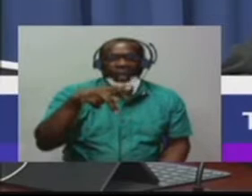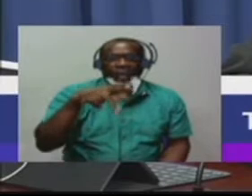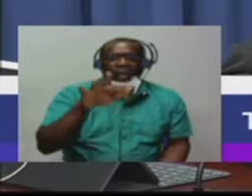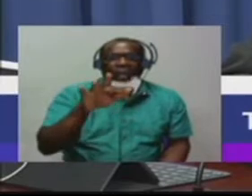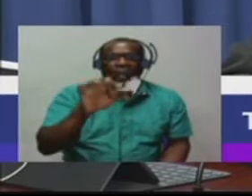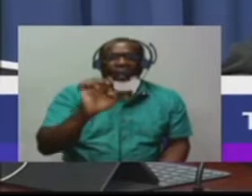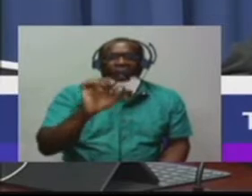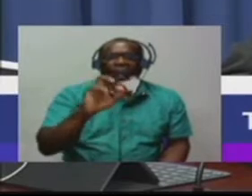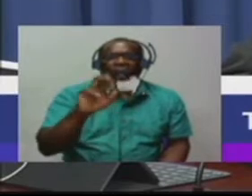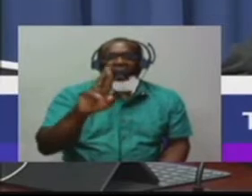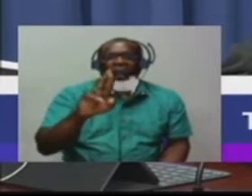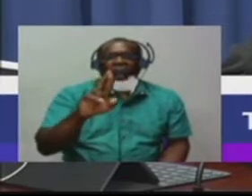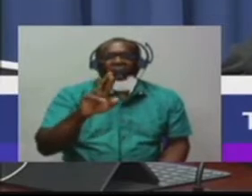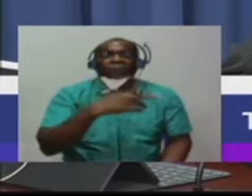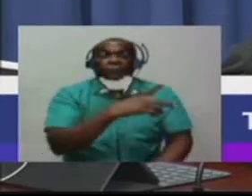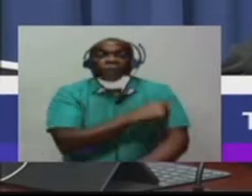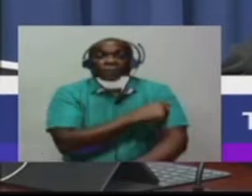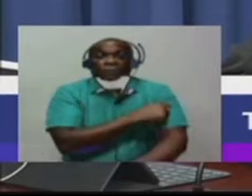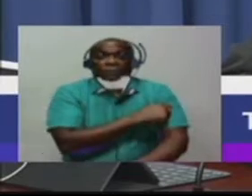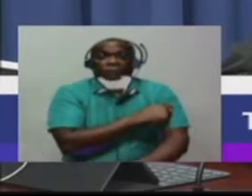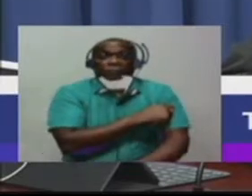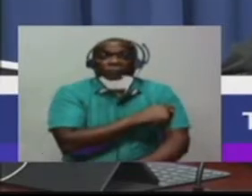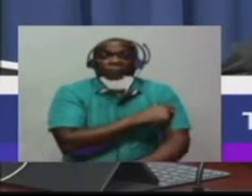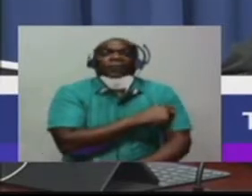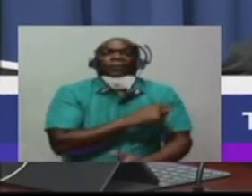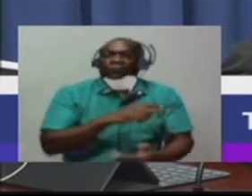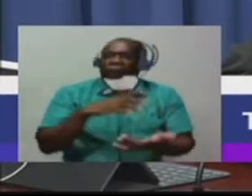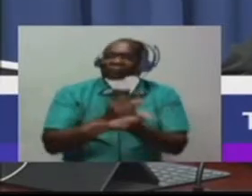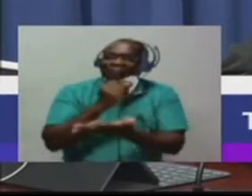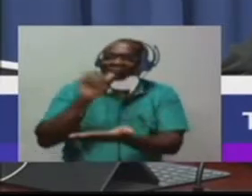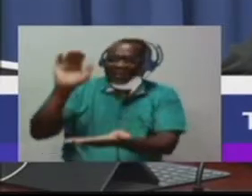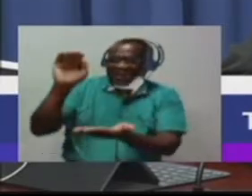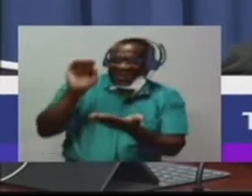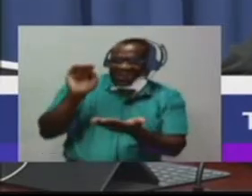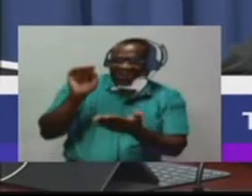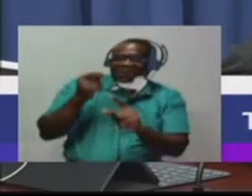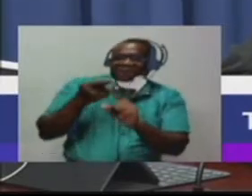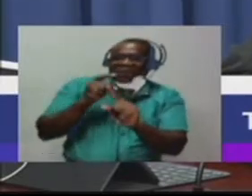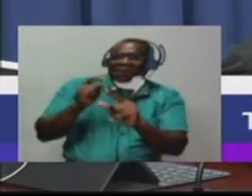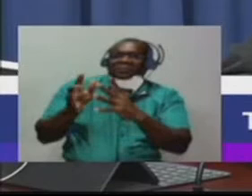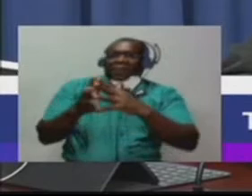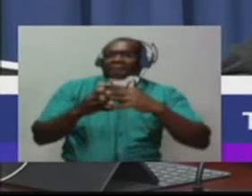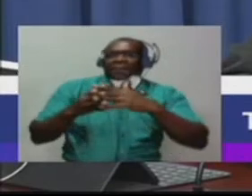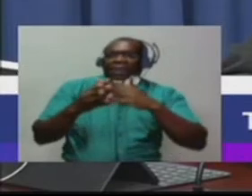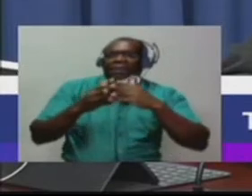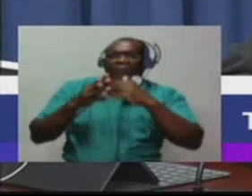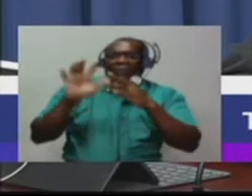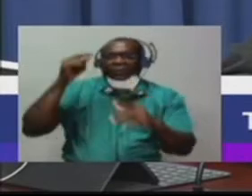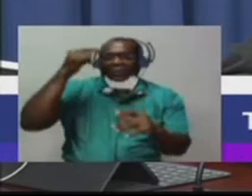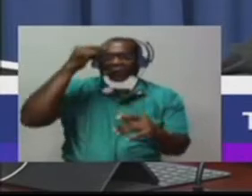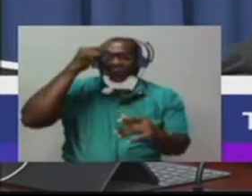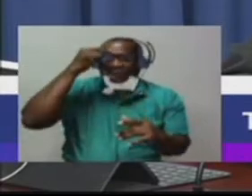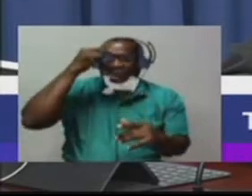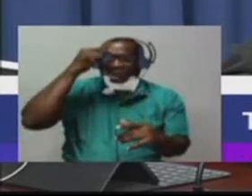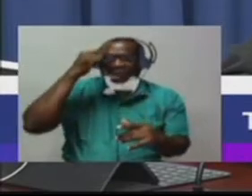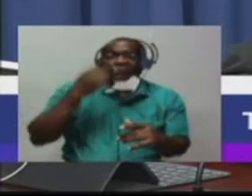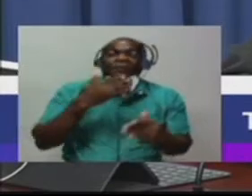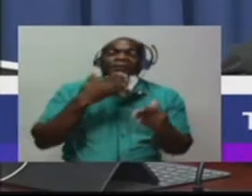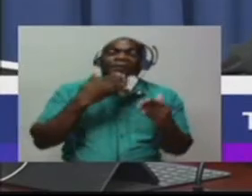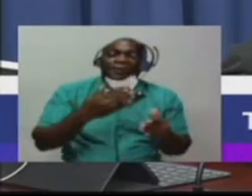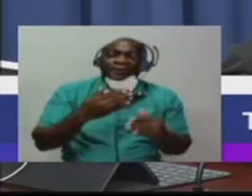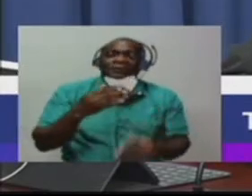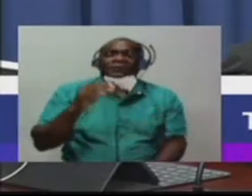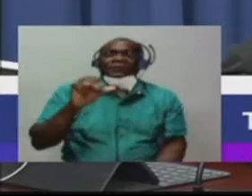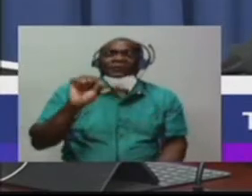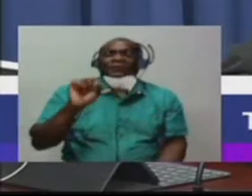gift from the United States government, for which we are thankful. And thanks to the Charge d'Affaires, Mr. Shanti Moore, Minister of